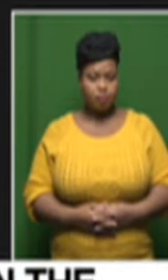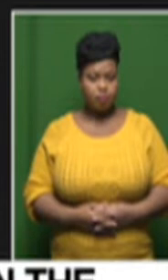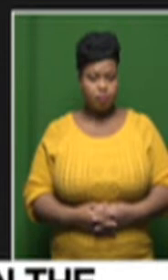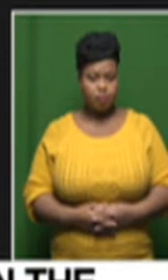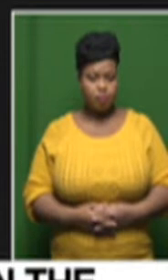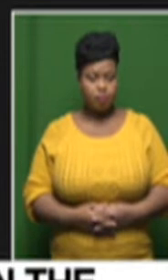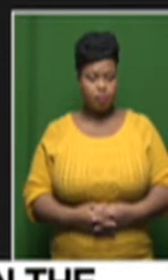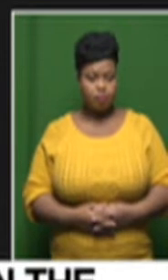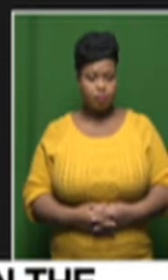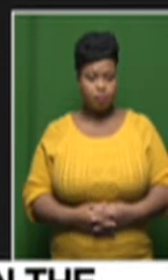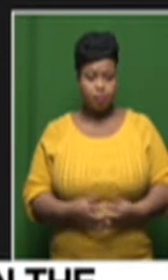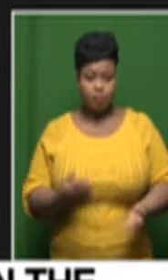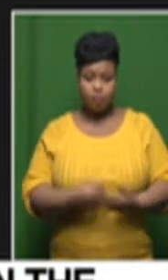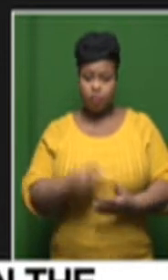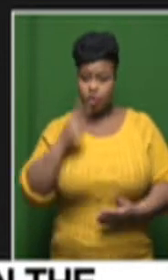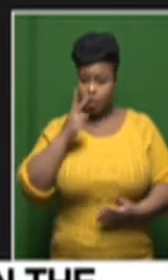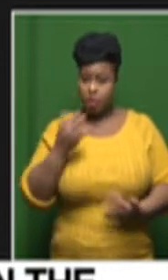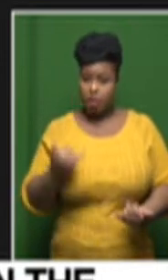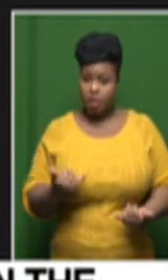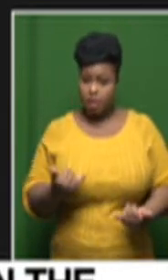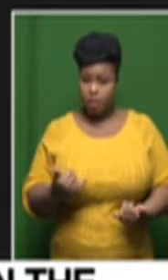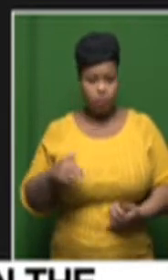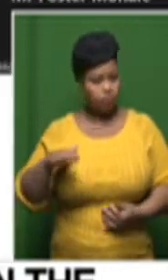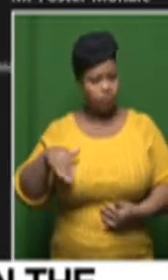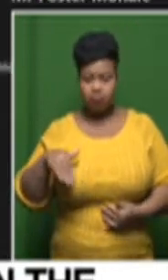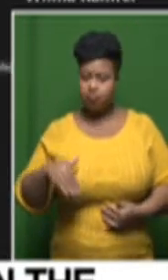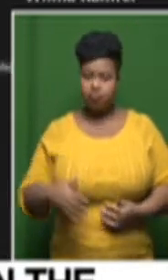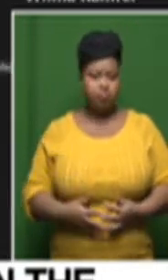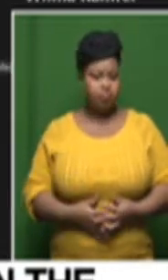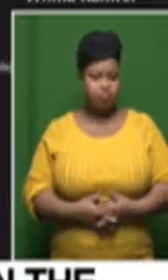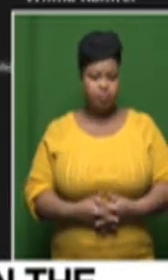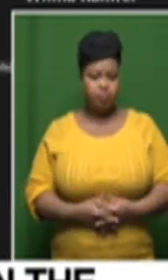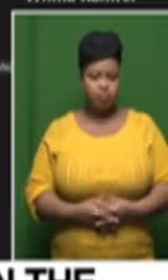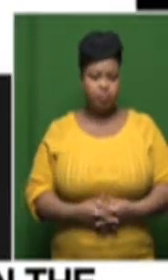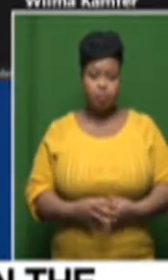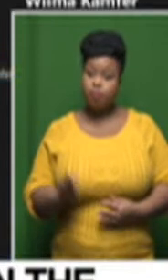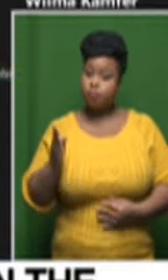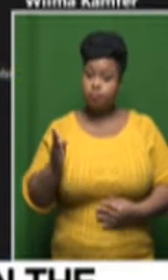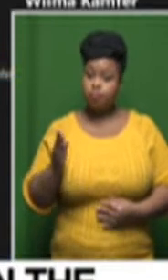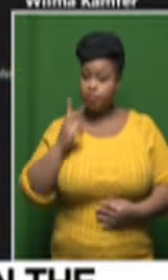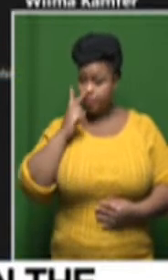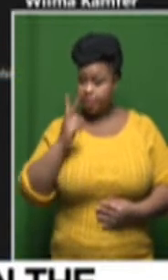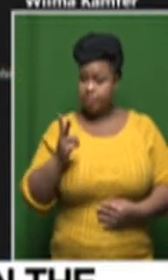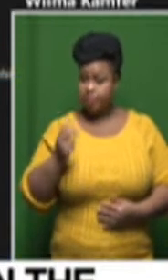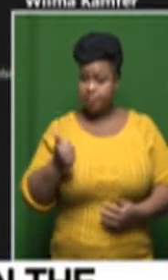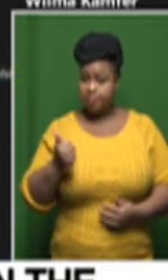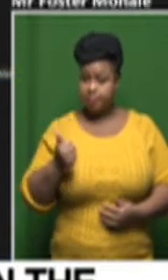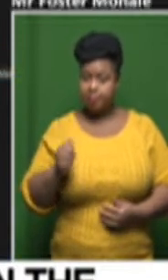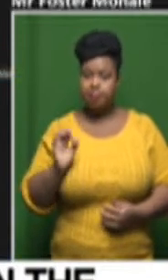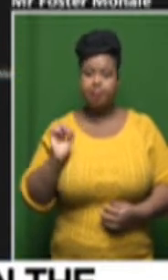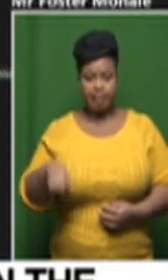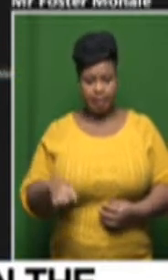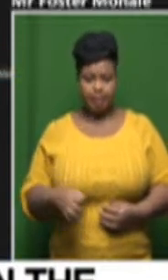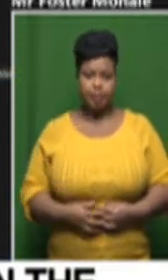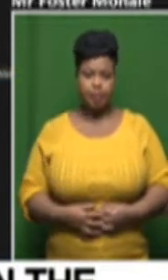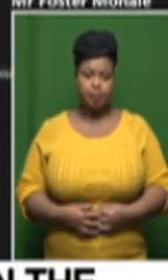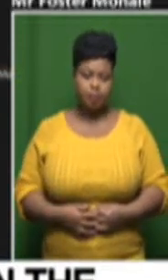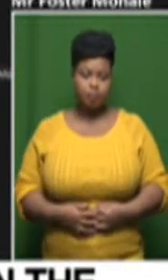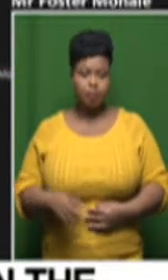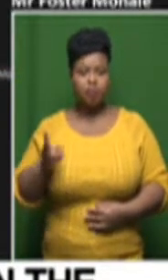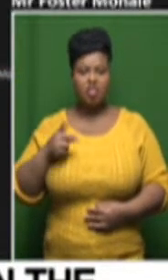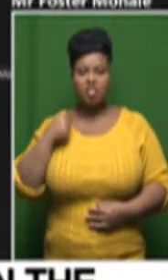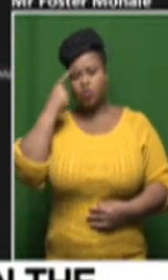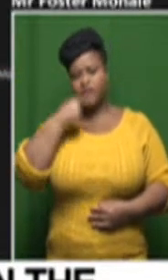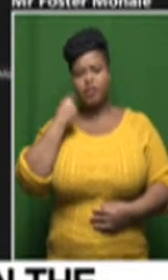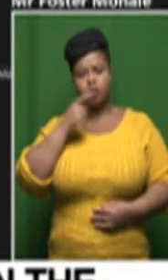Share the screen. Can you see it now? Not yet. Okay, there you are. Can you see it now? It's coming through. Yes, and also show your